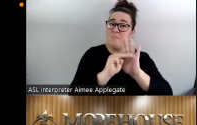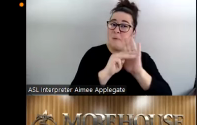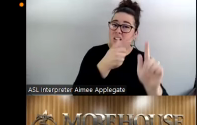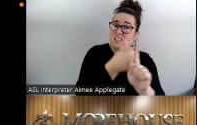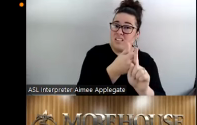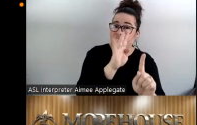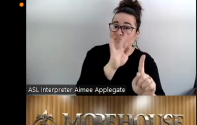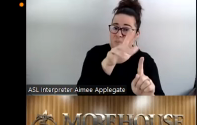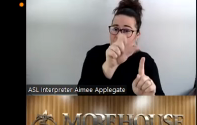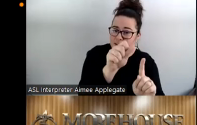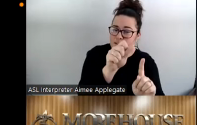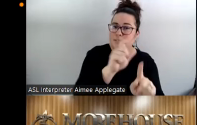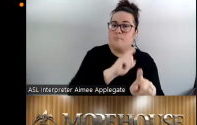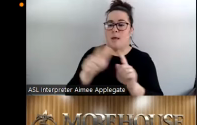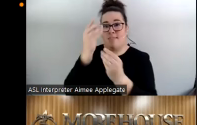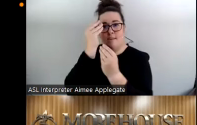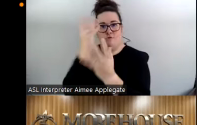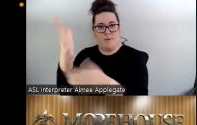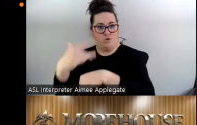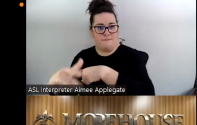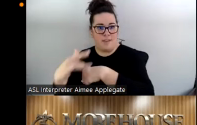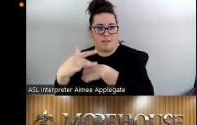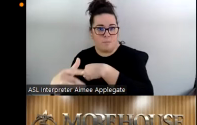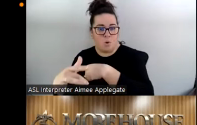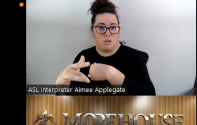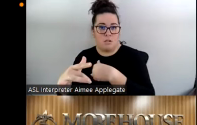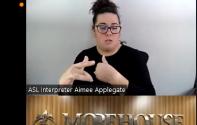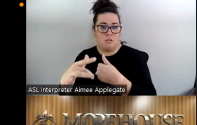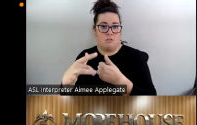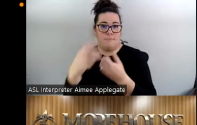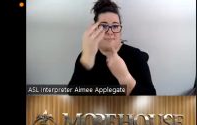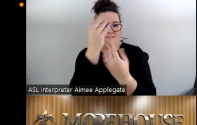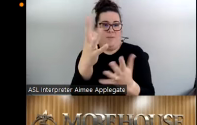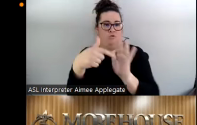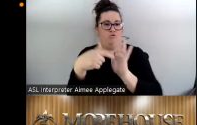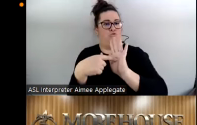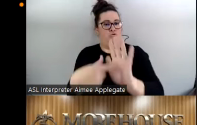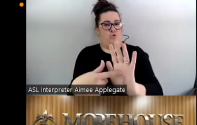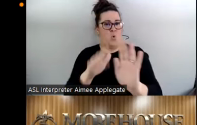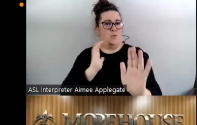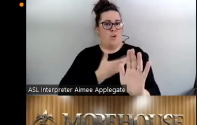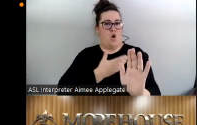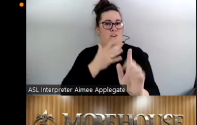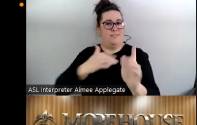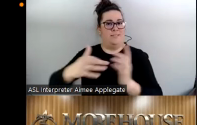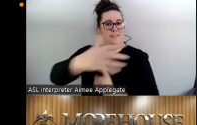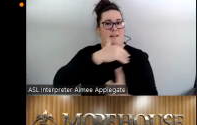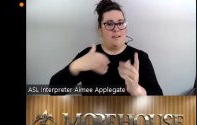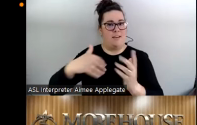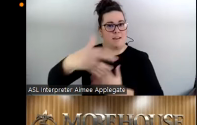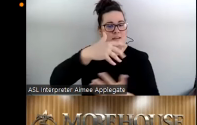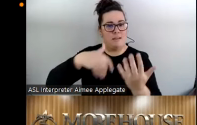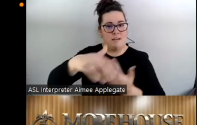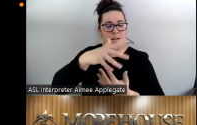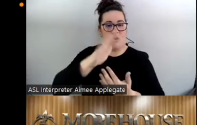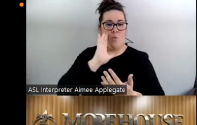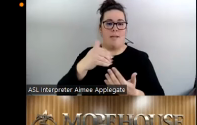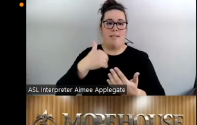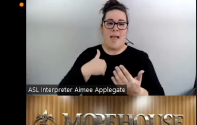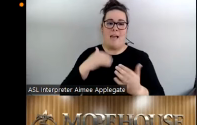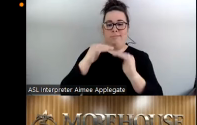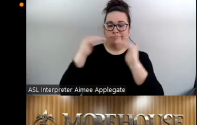out there. And for better or worse, that information is reflective of our society. And so we will have structural inequalities built into that